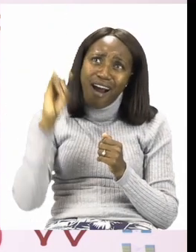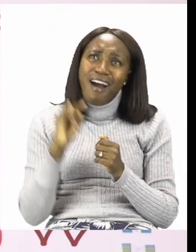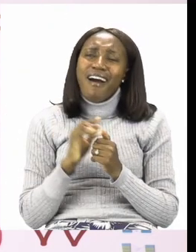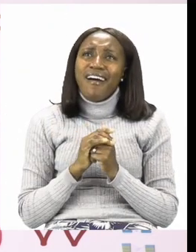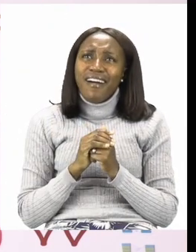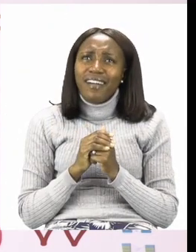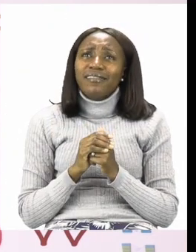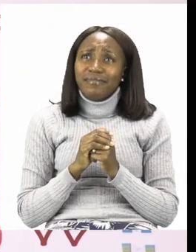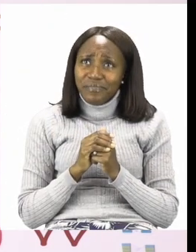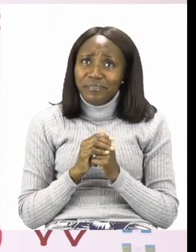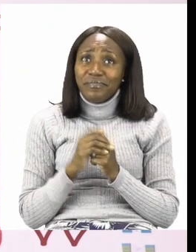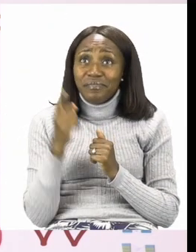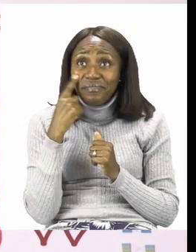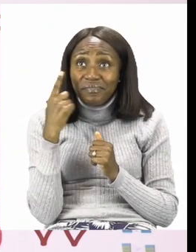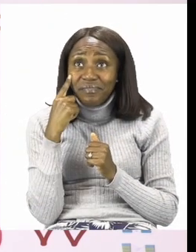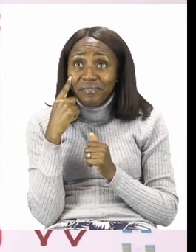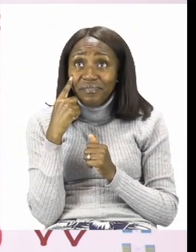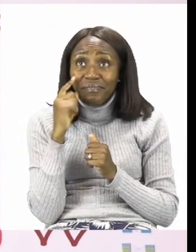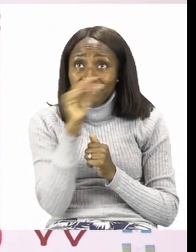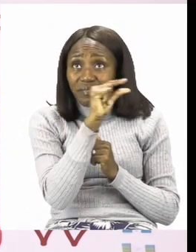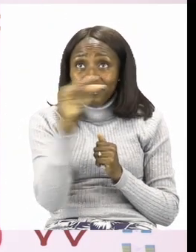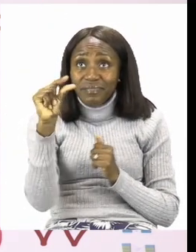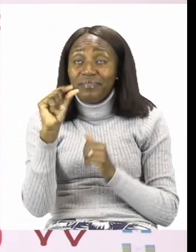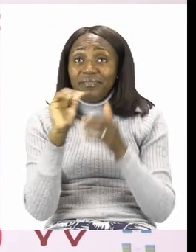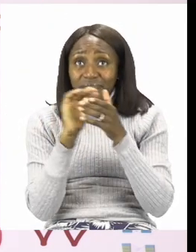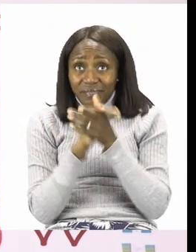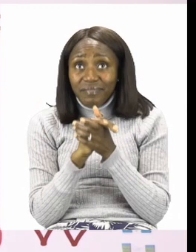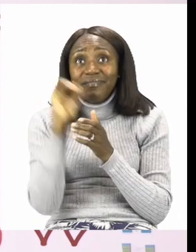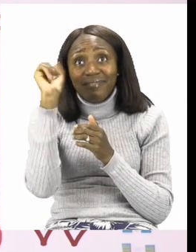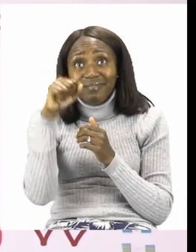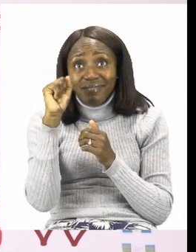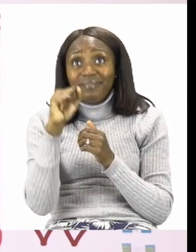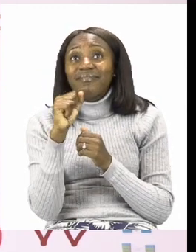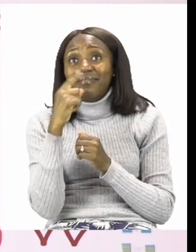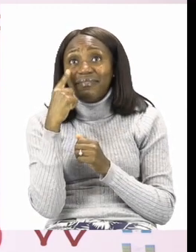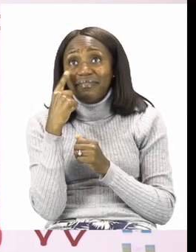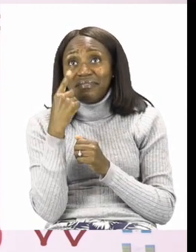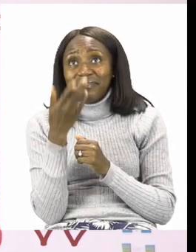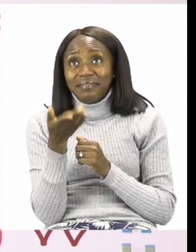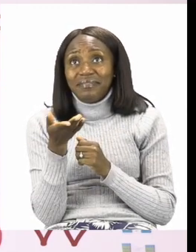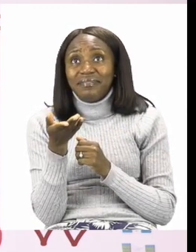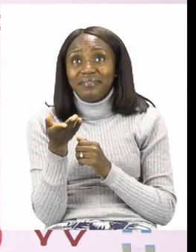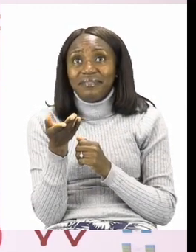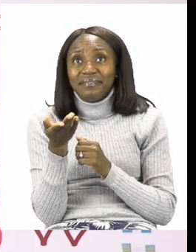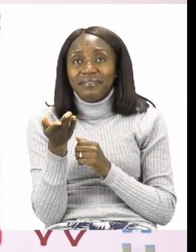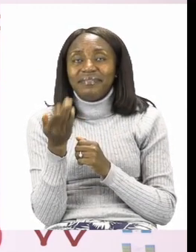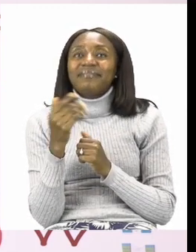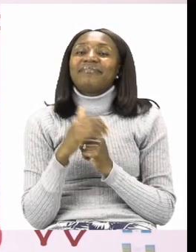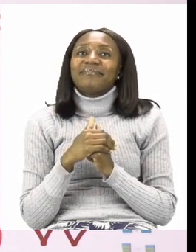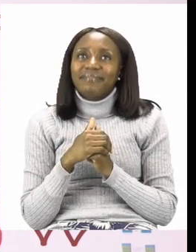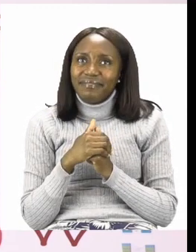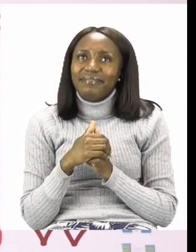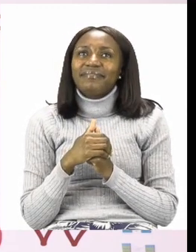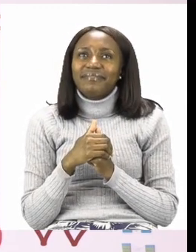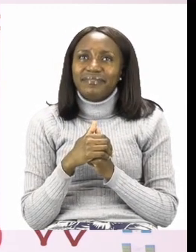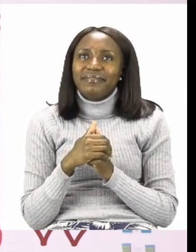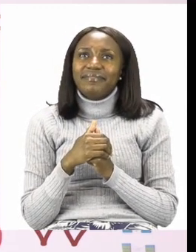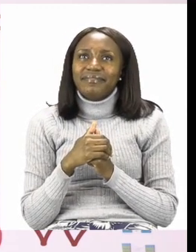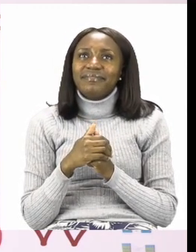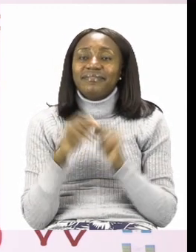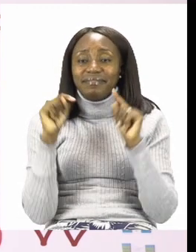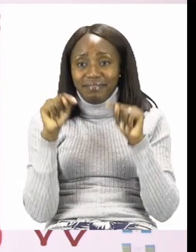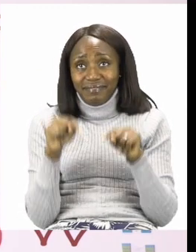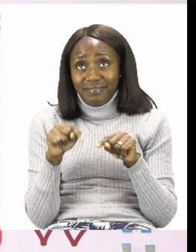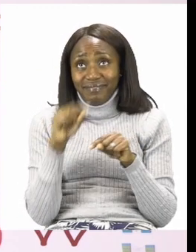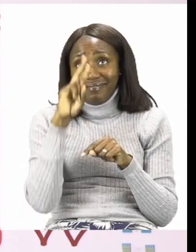the word friend in my sentence? I did. So there I now have